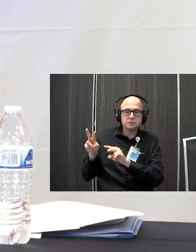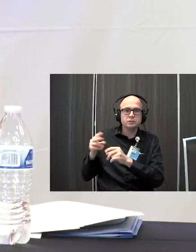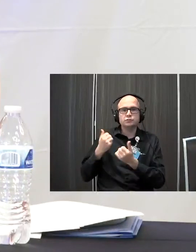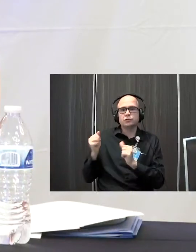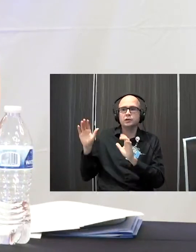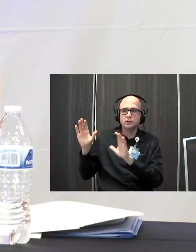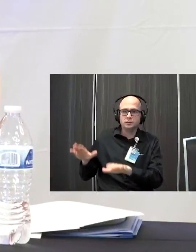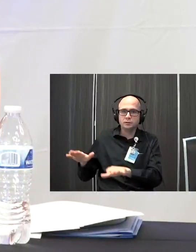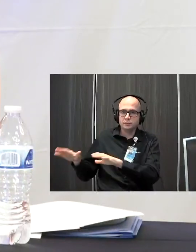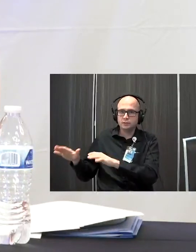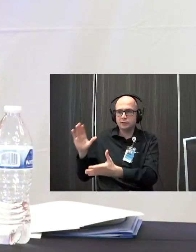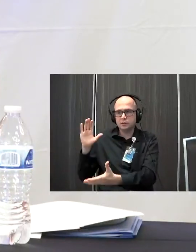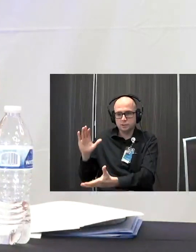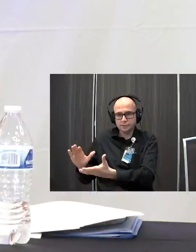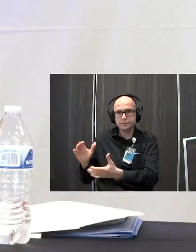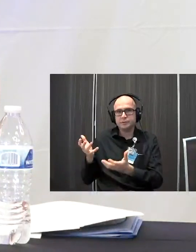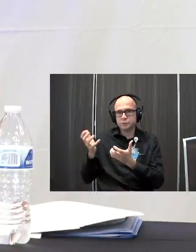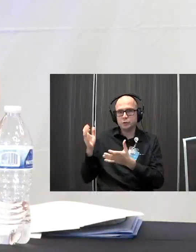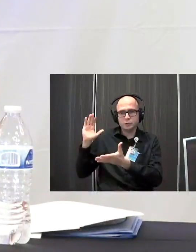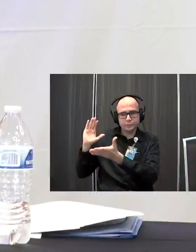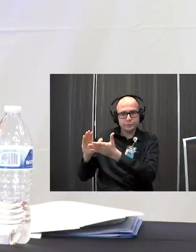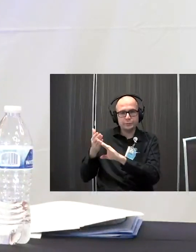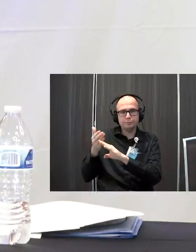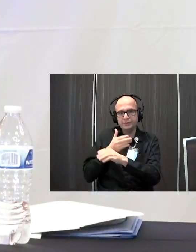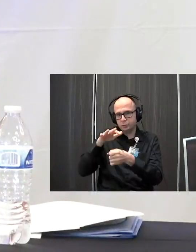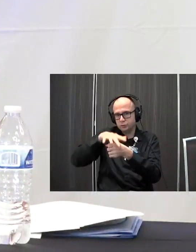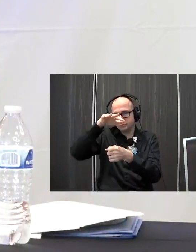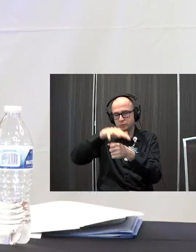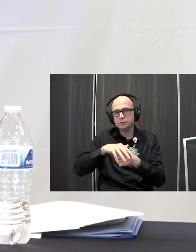de-escalate, because that's ideally what you want, is to de-escalate him before he gets there.